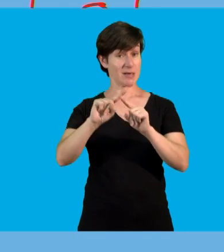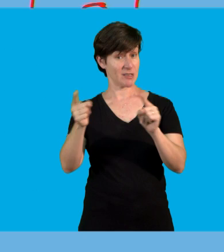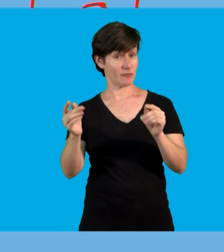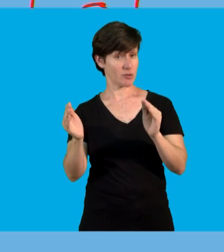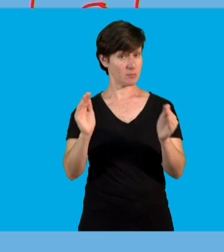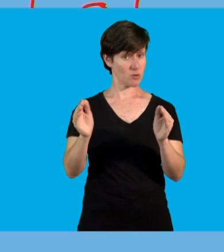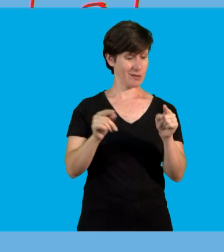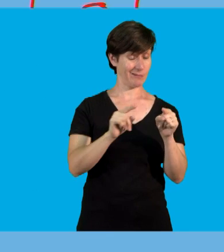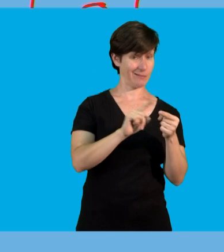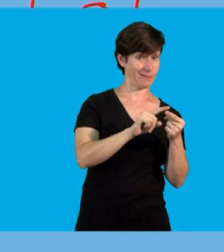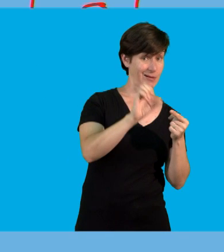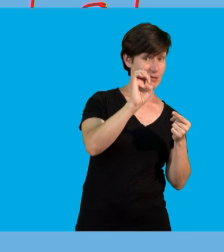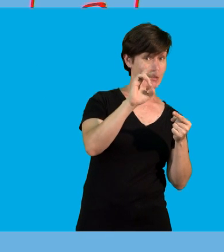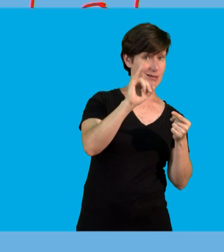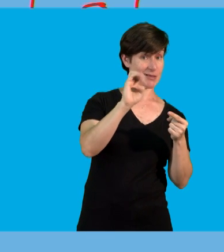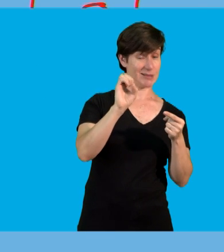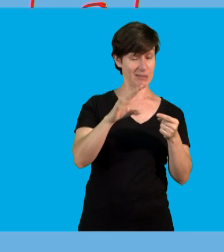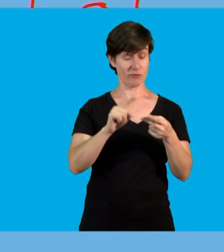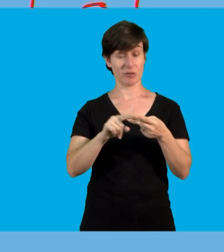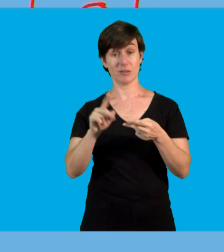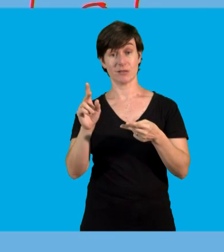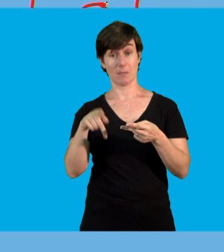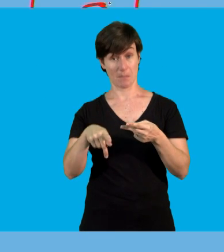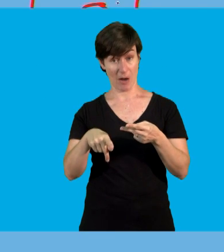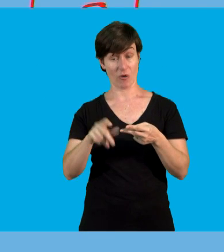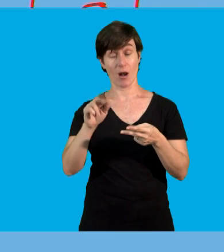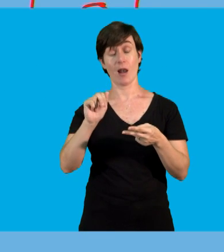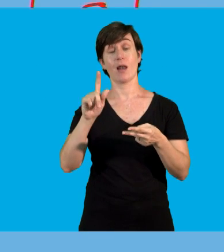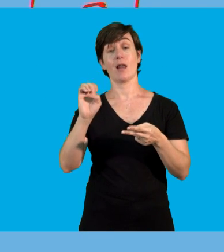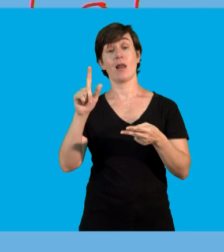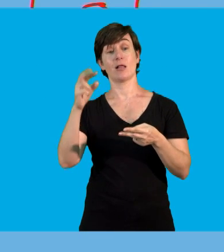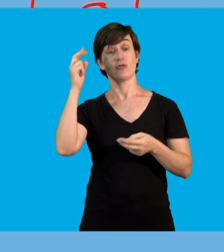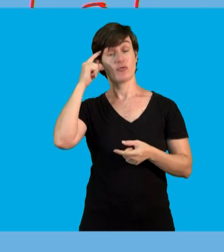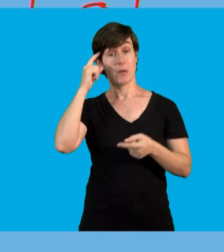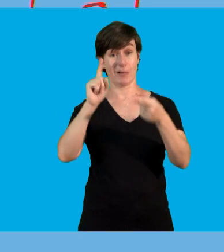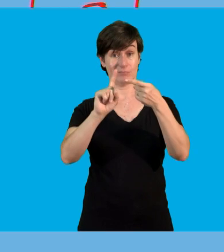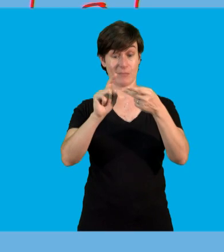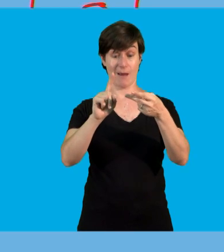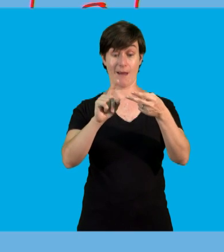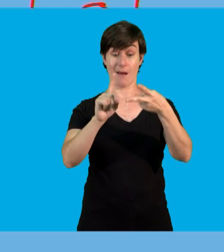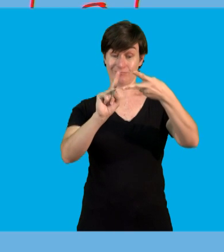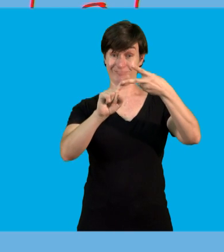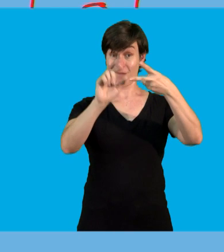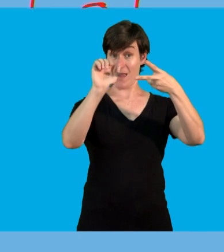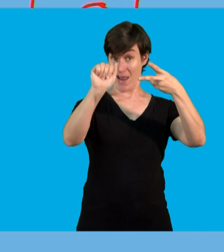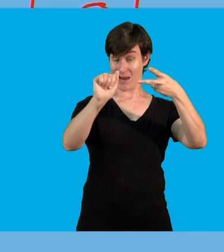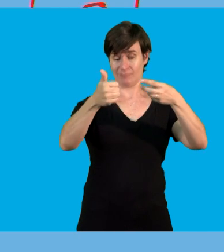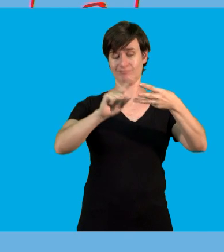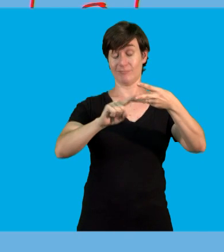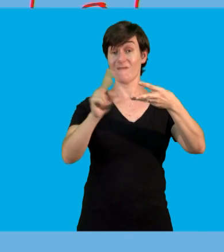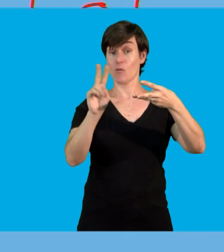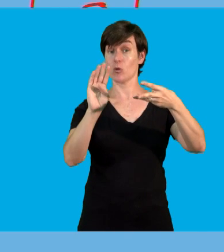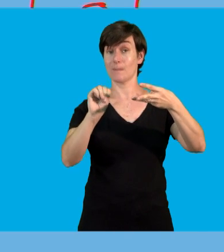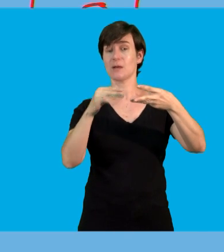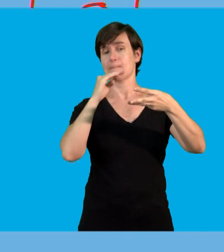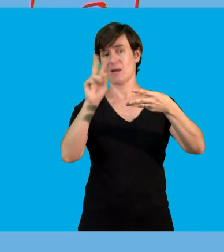a difference between the two. One has a symbol A and the other one has a symbol V to denote ammeter, and the other one to denote a